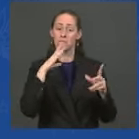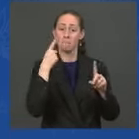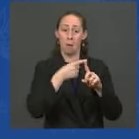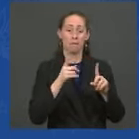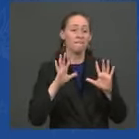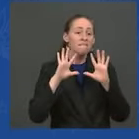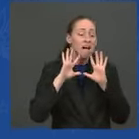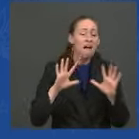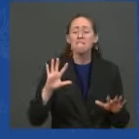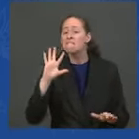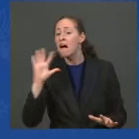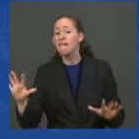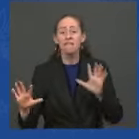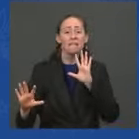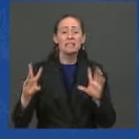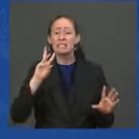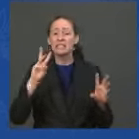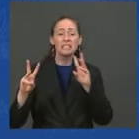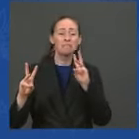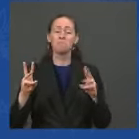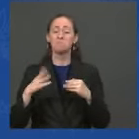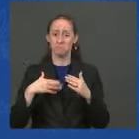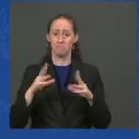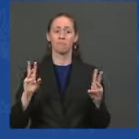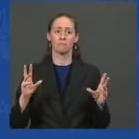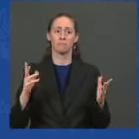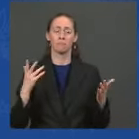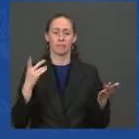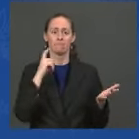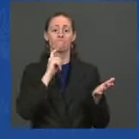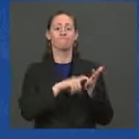6 in school, they're already behind the curve,